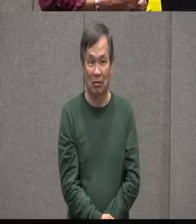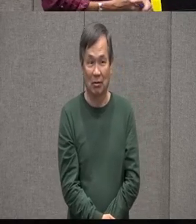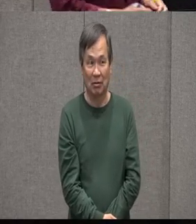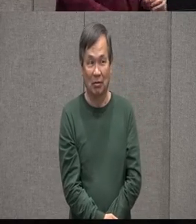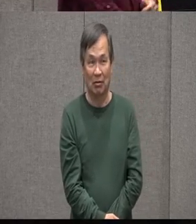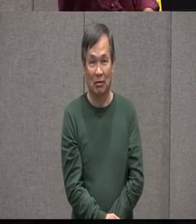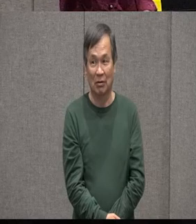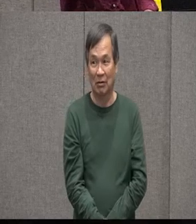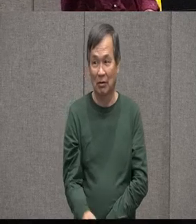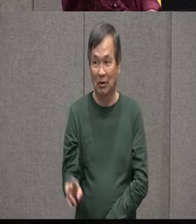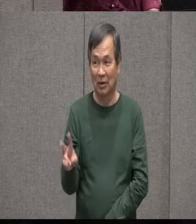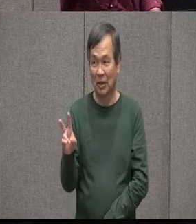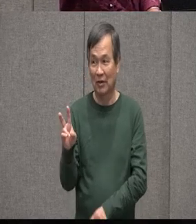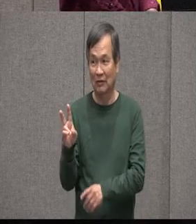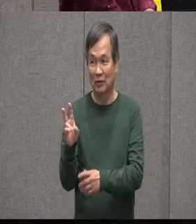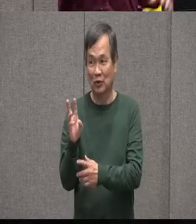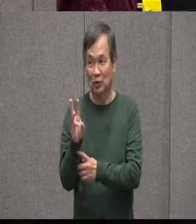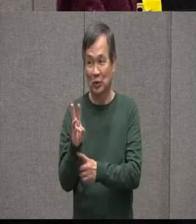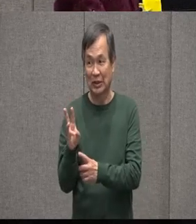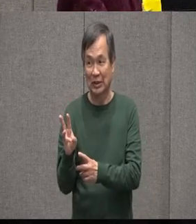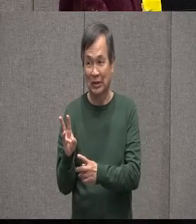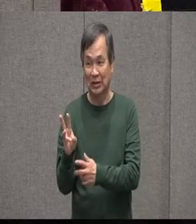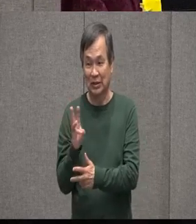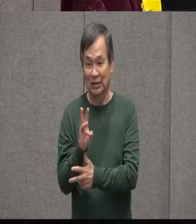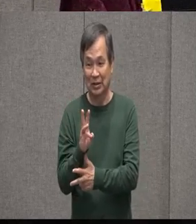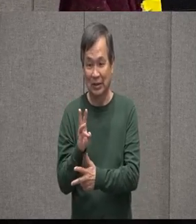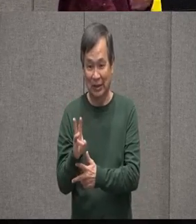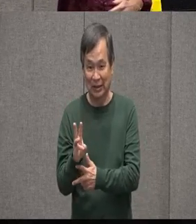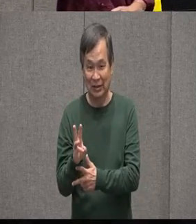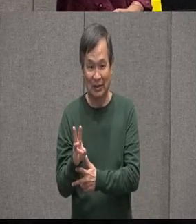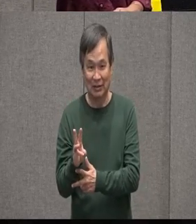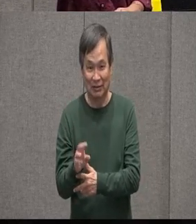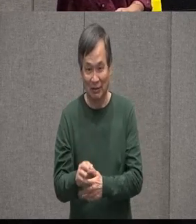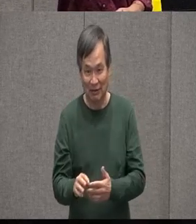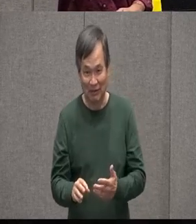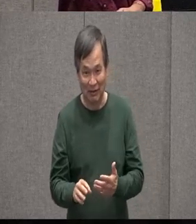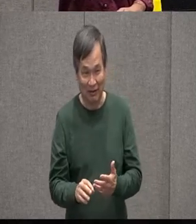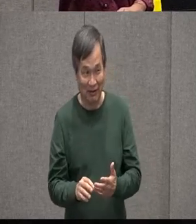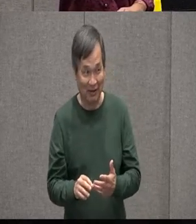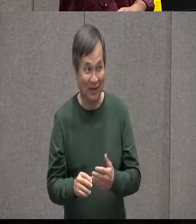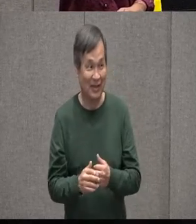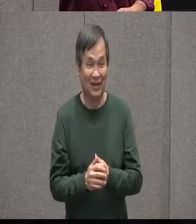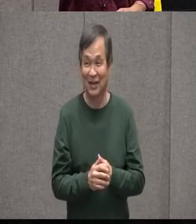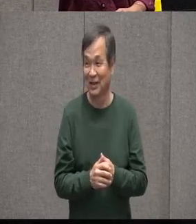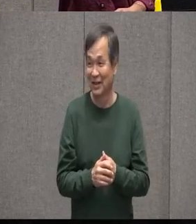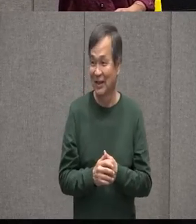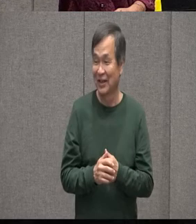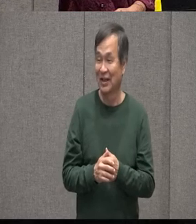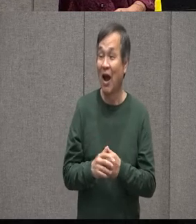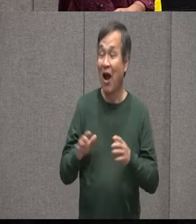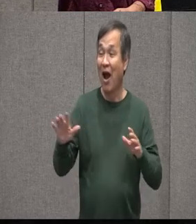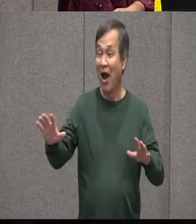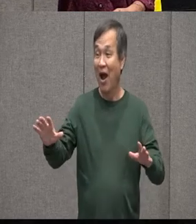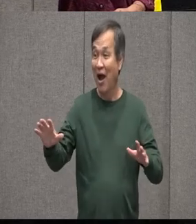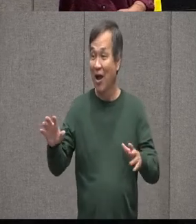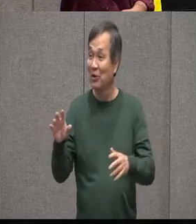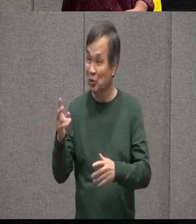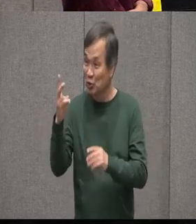I have 2 sixes and I'll keep those. I got 2 more sixes